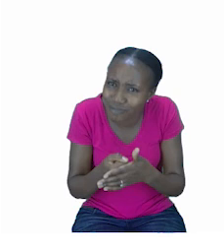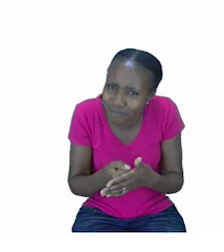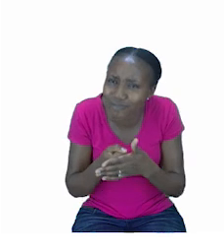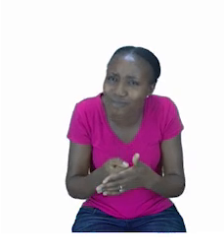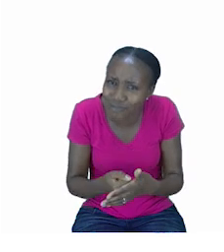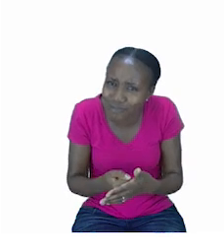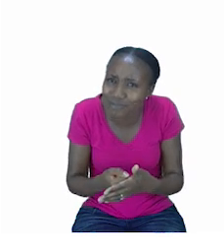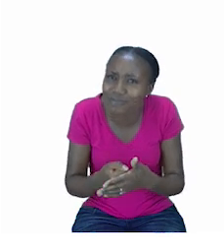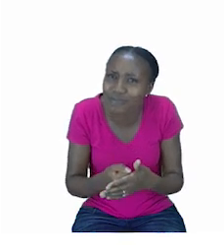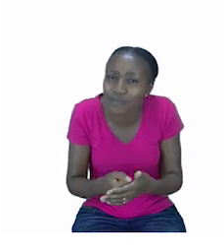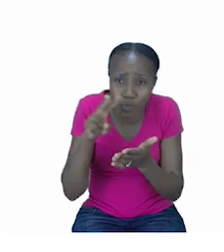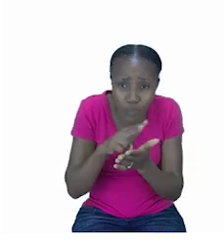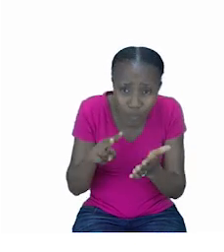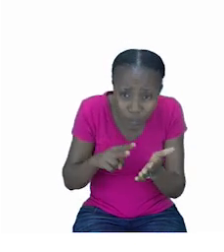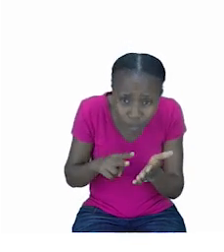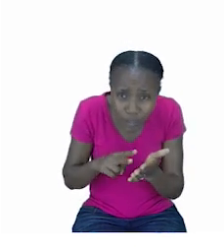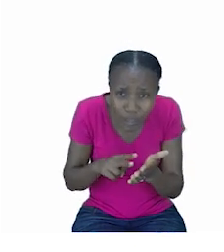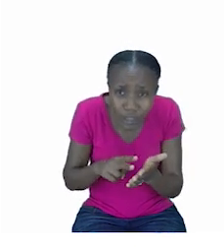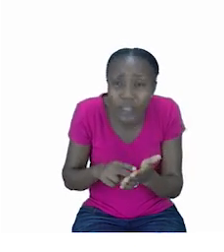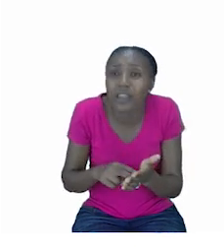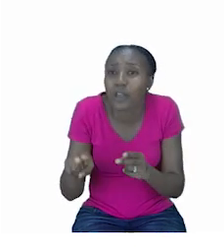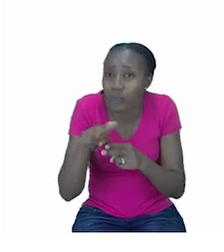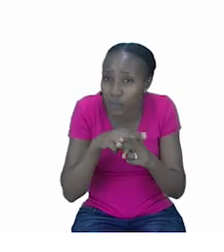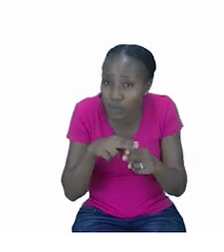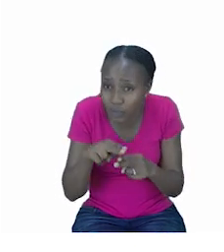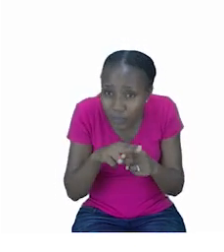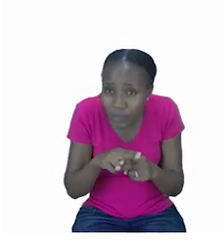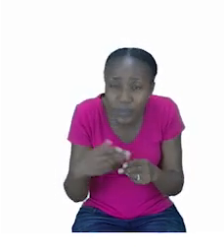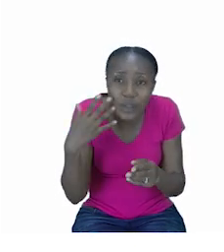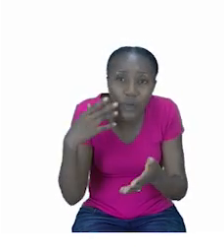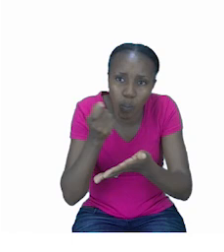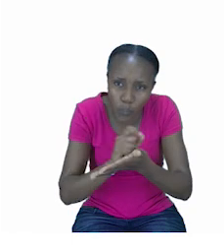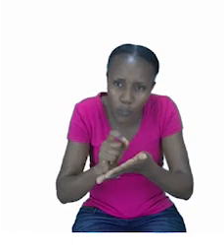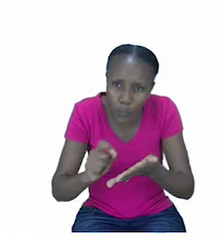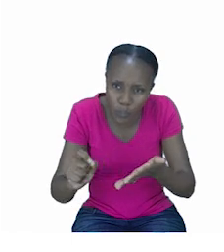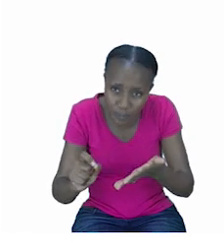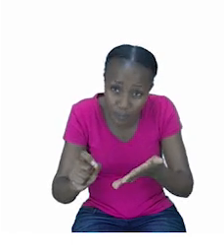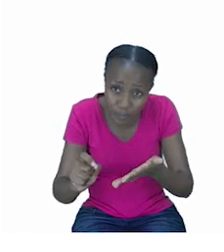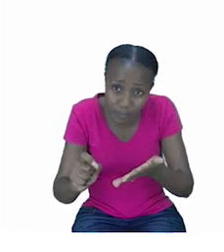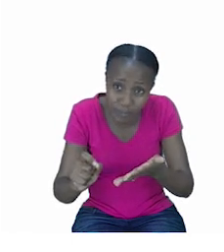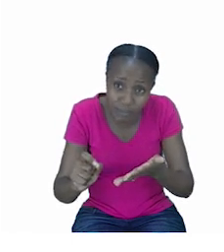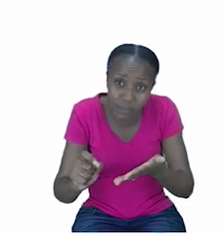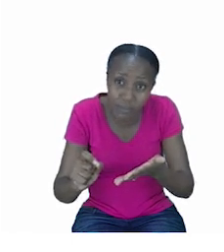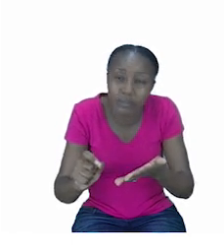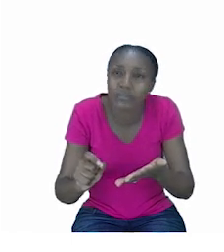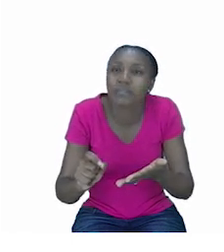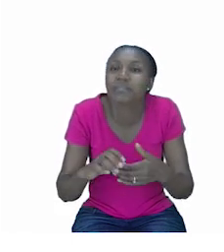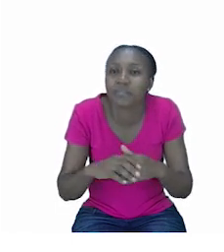by also using them. Use them when you are speaking to